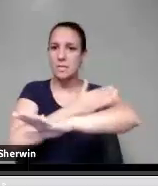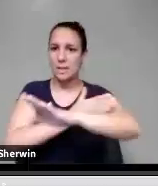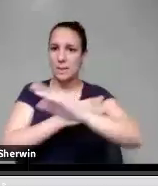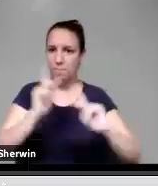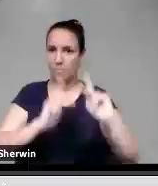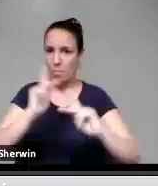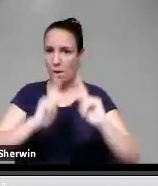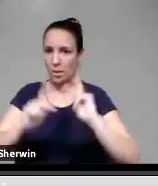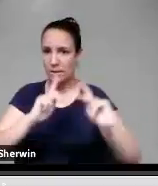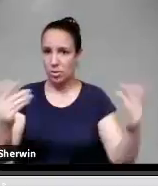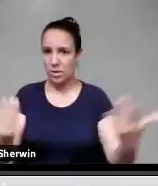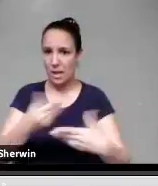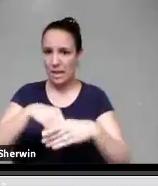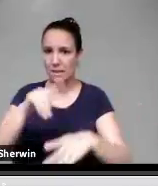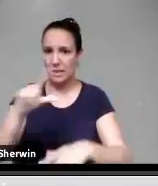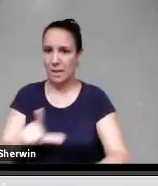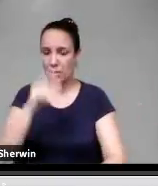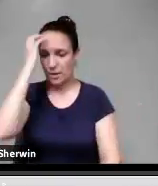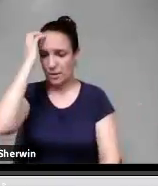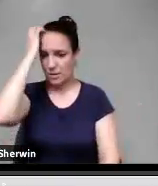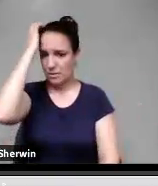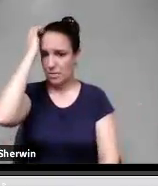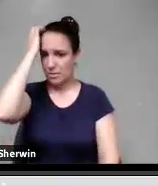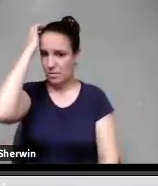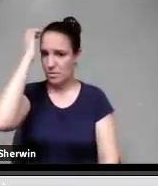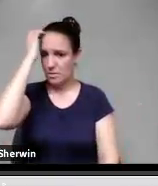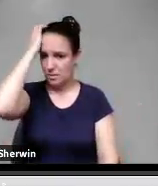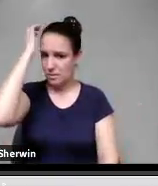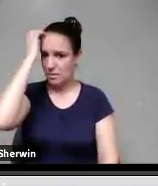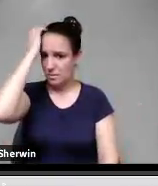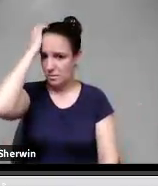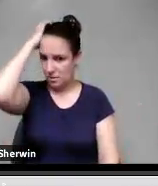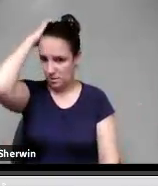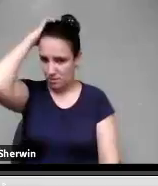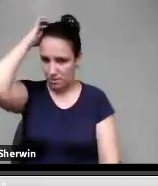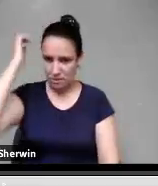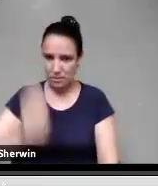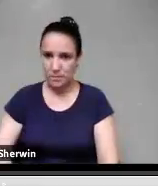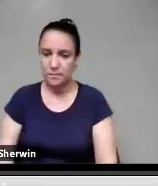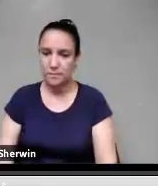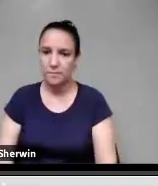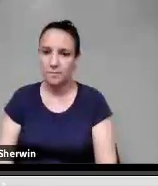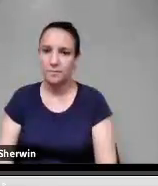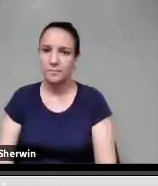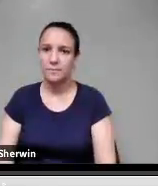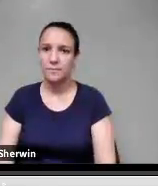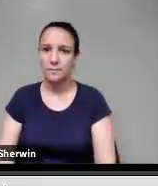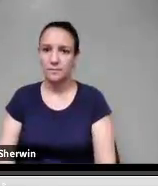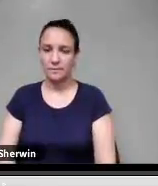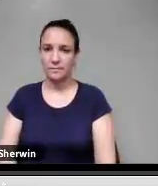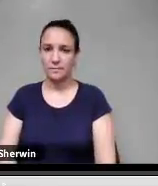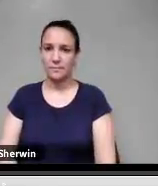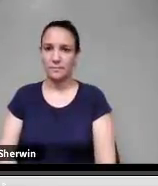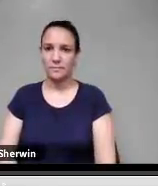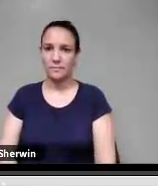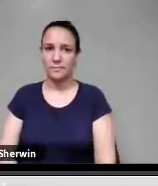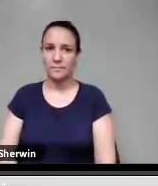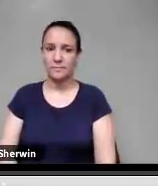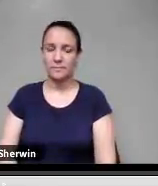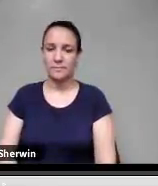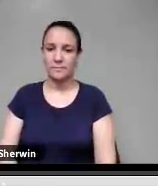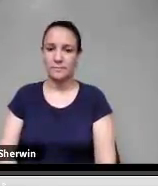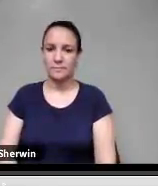close your library. And then it helps you, as somebody said, increase your vision, fulfill your mission. That's what it's all about. Why do you